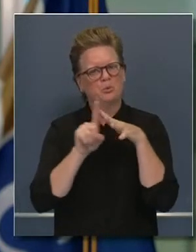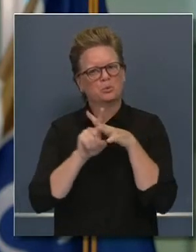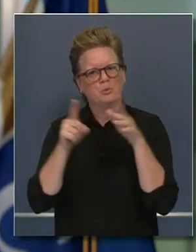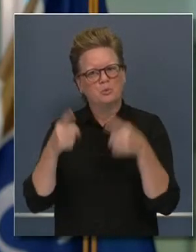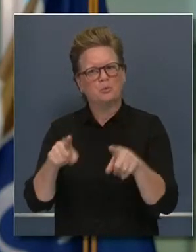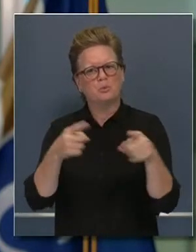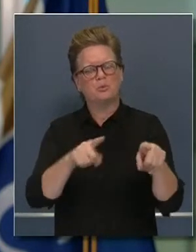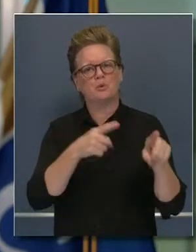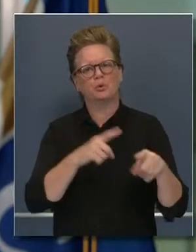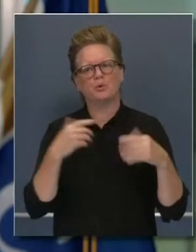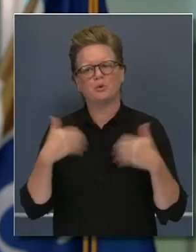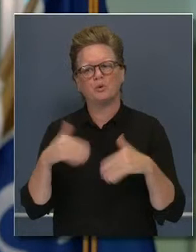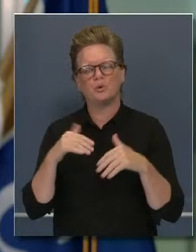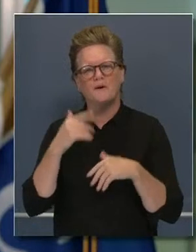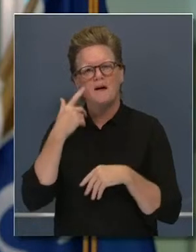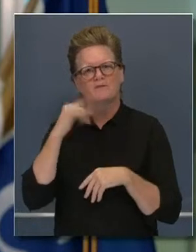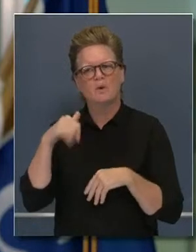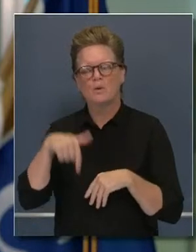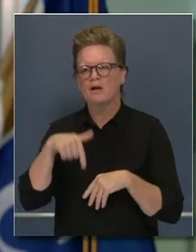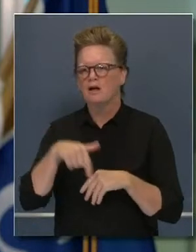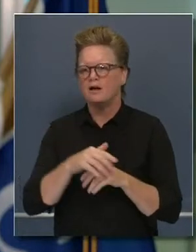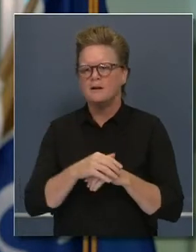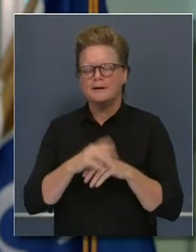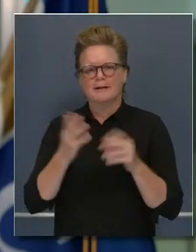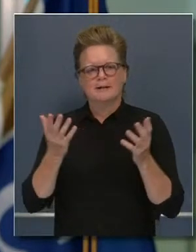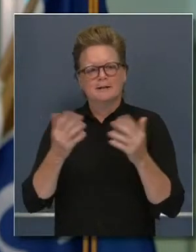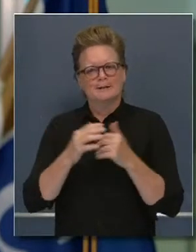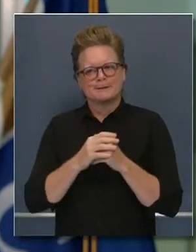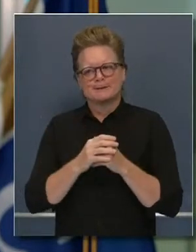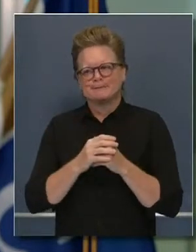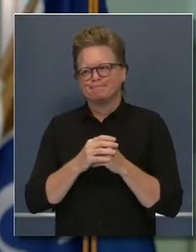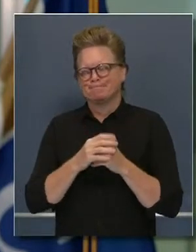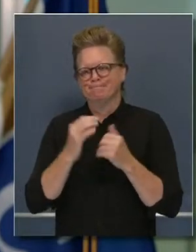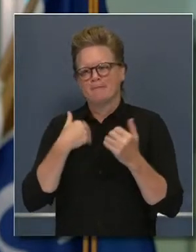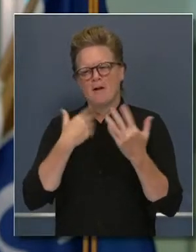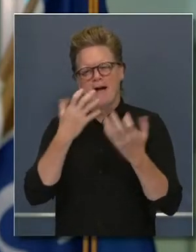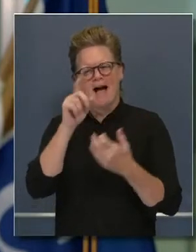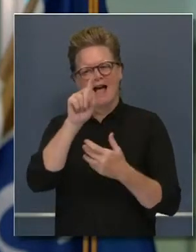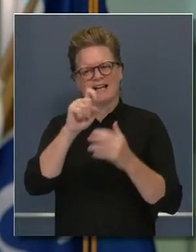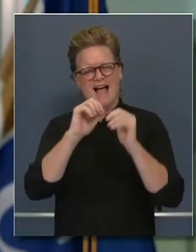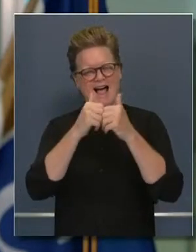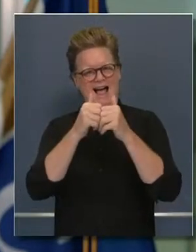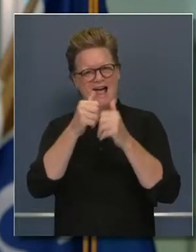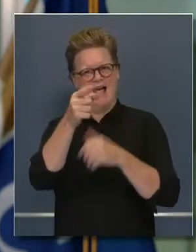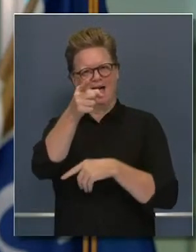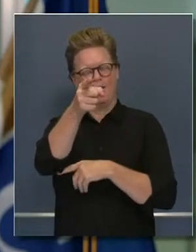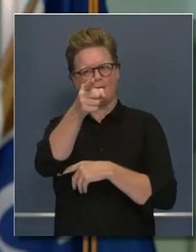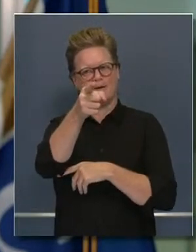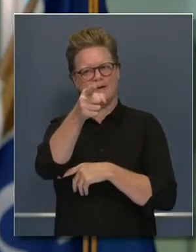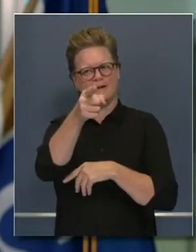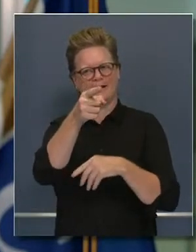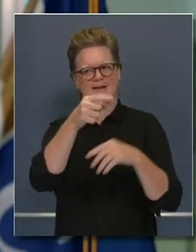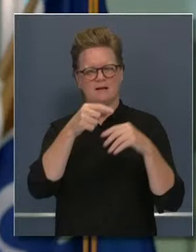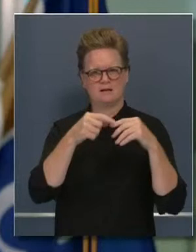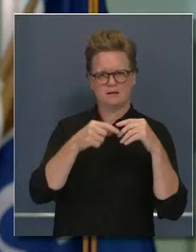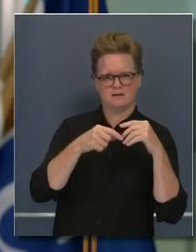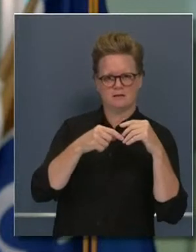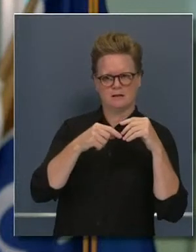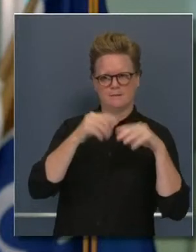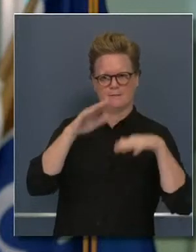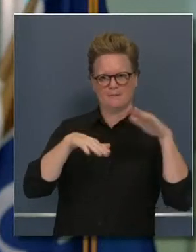California, as you well know. And I just wanted to ask you how you're balancing and how you're thinking about these demands and what are you